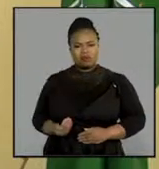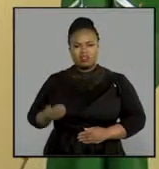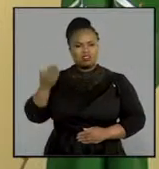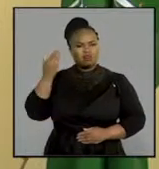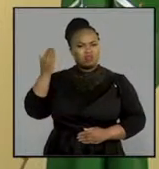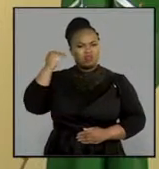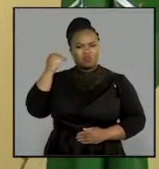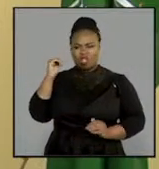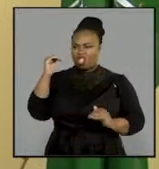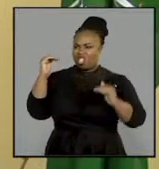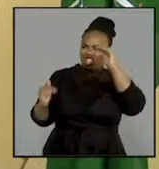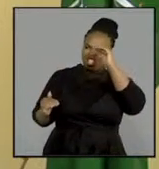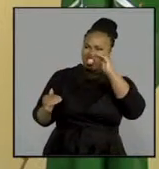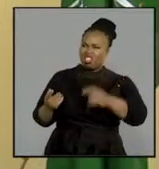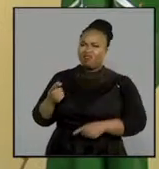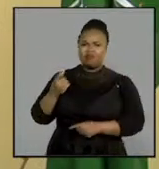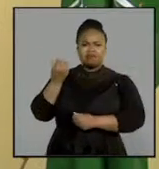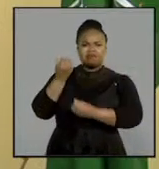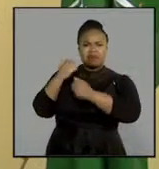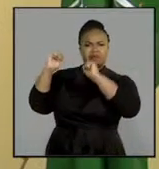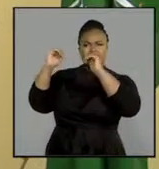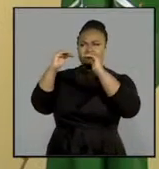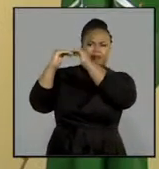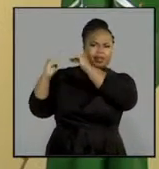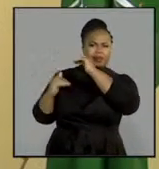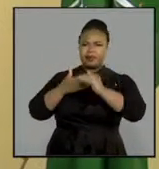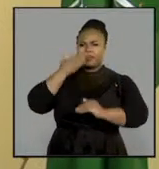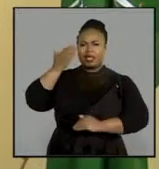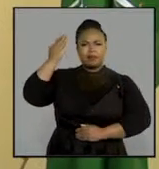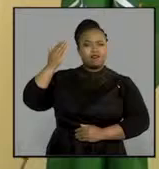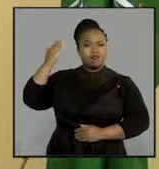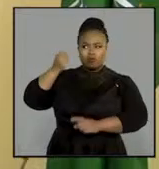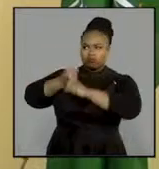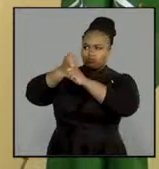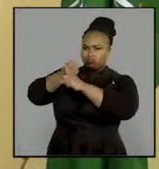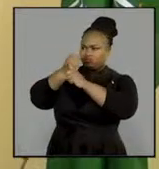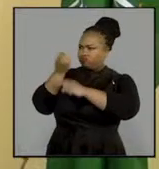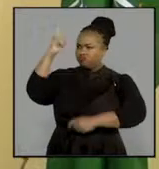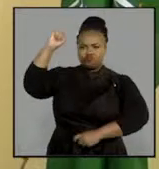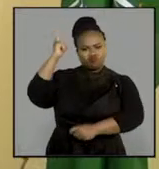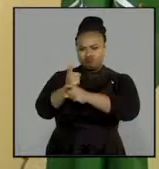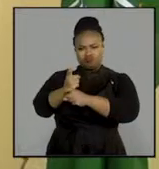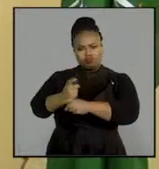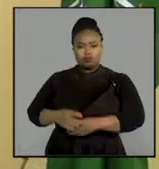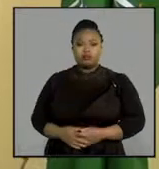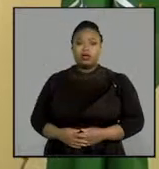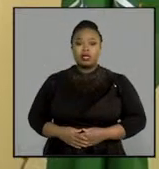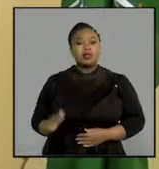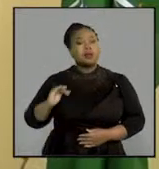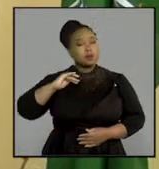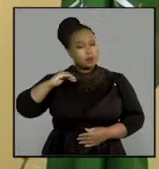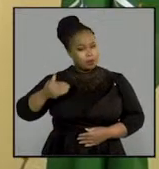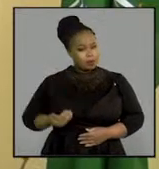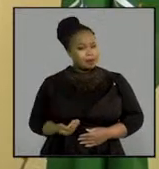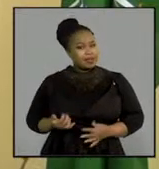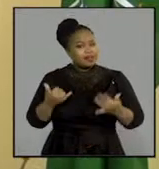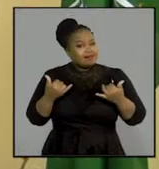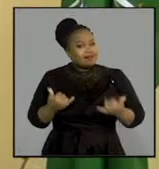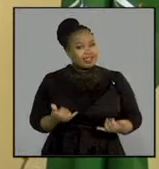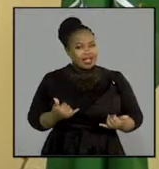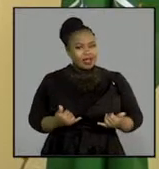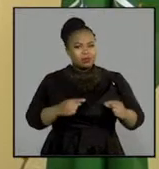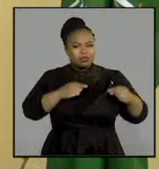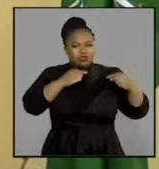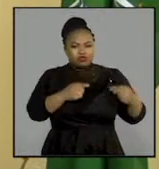who fought against the injustices of their time. The women of today are engaged in a